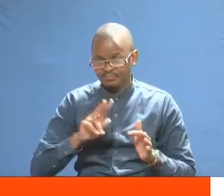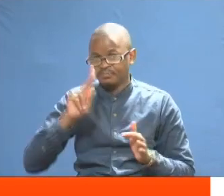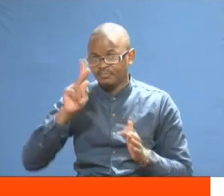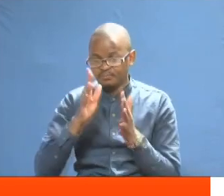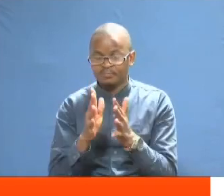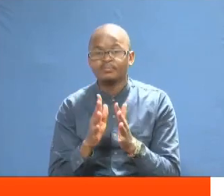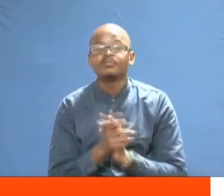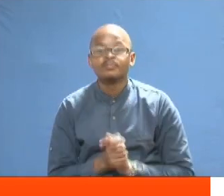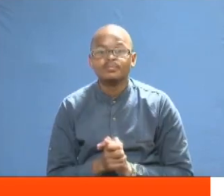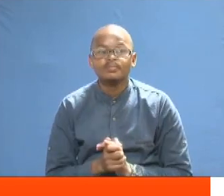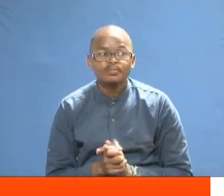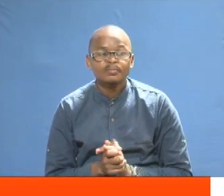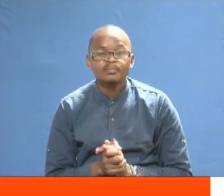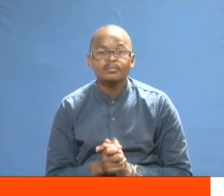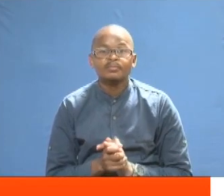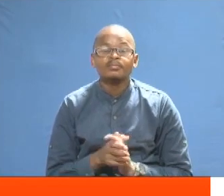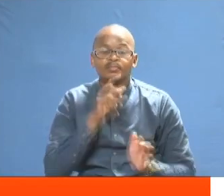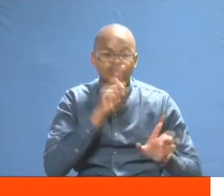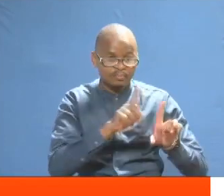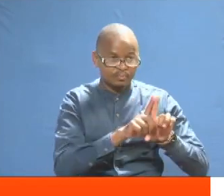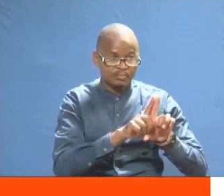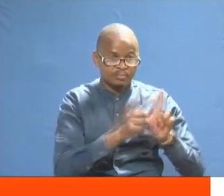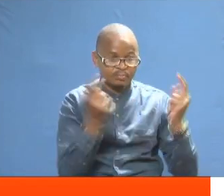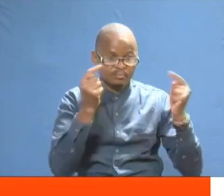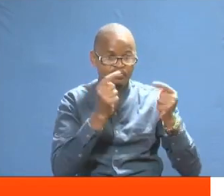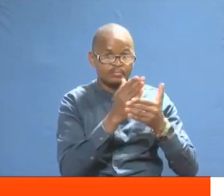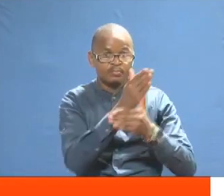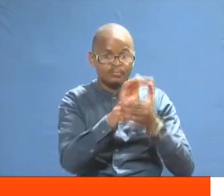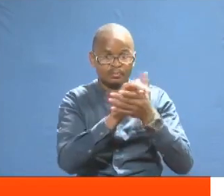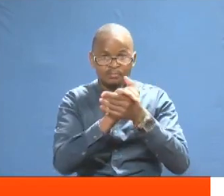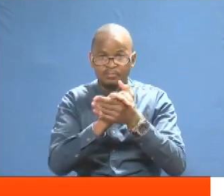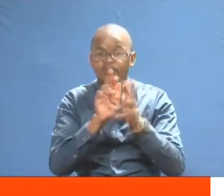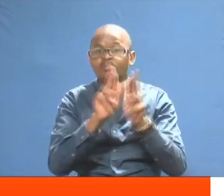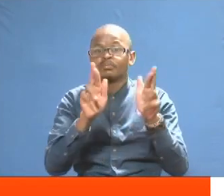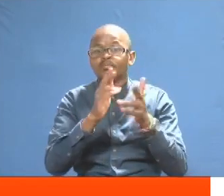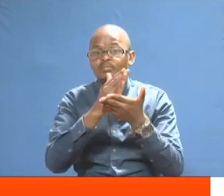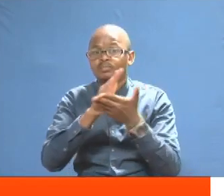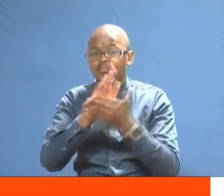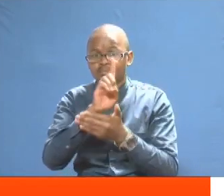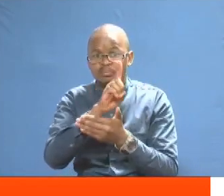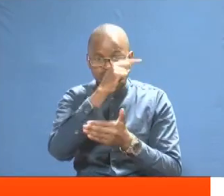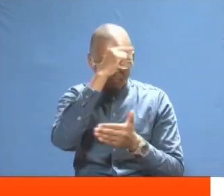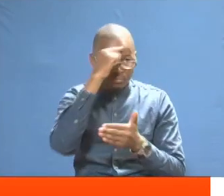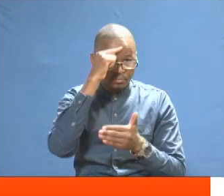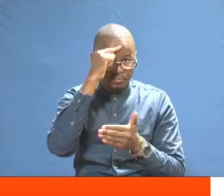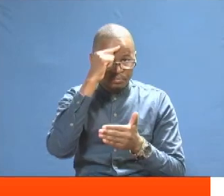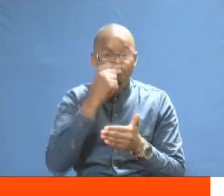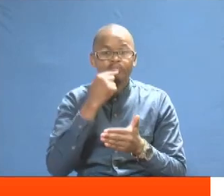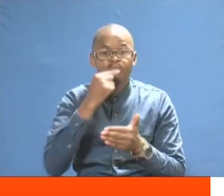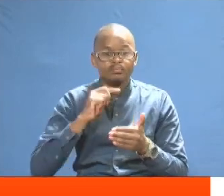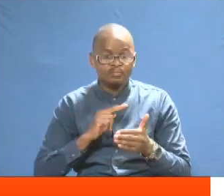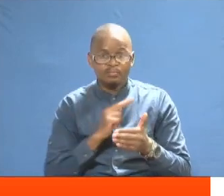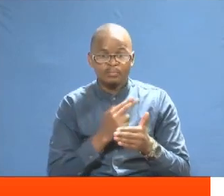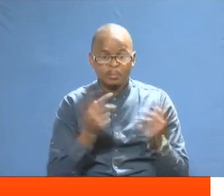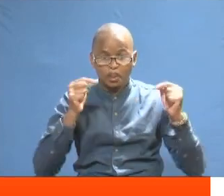us, our brothers who came through handshake must be ready to share part of the blame, because they are the ones who told us